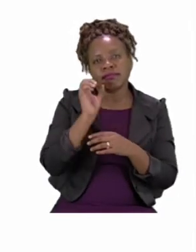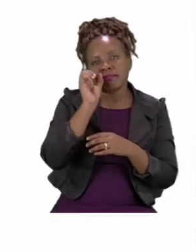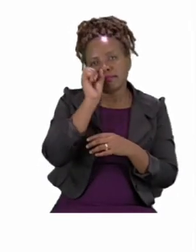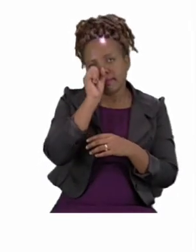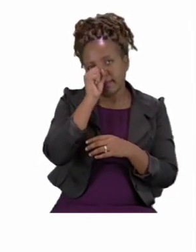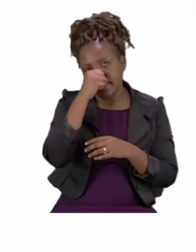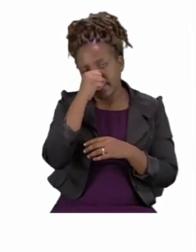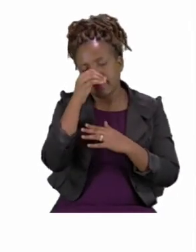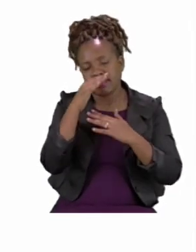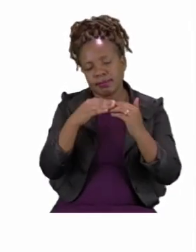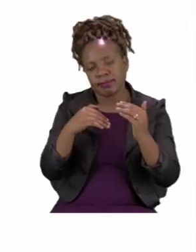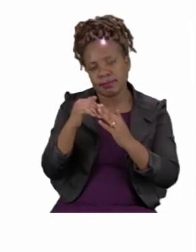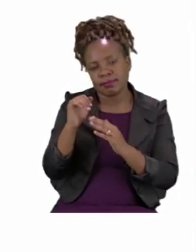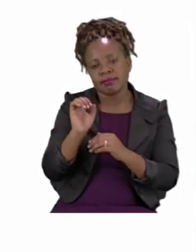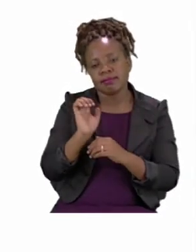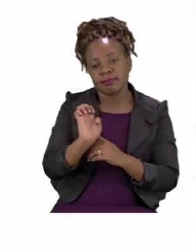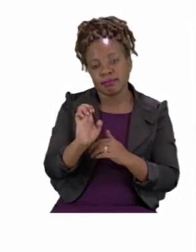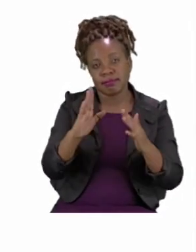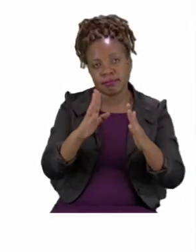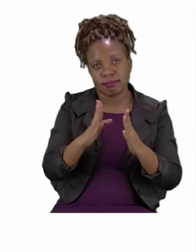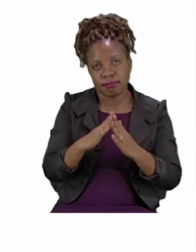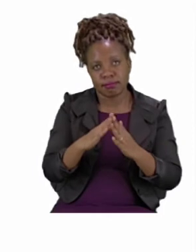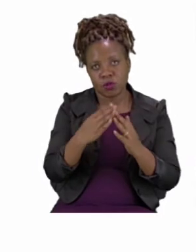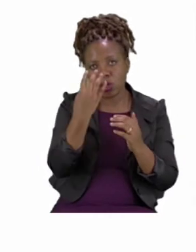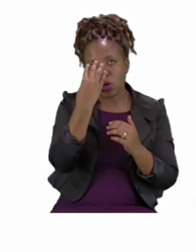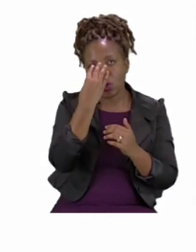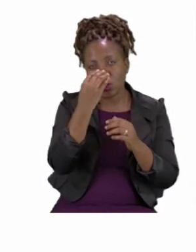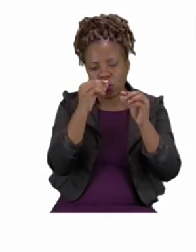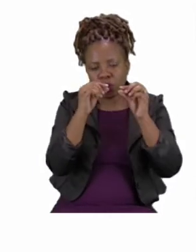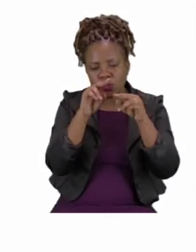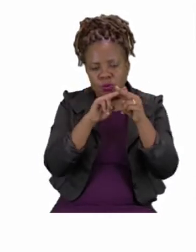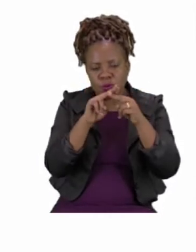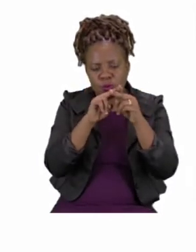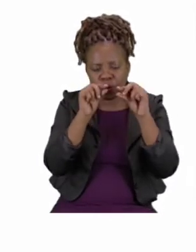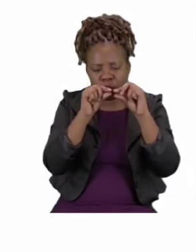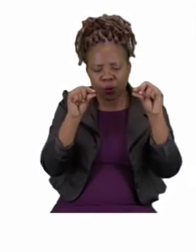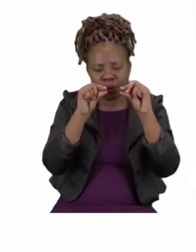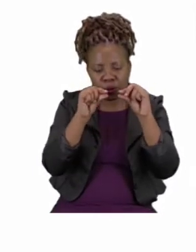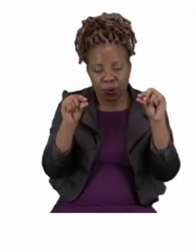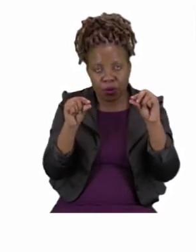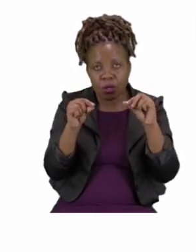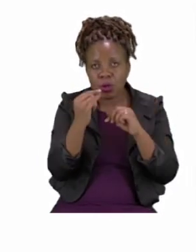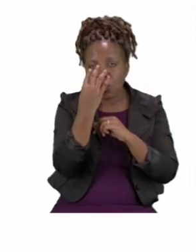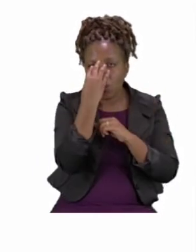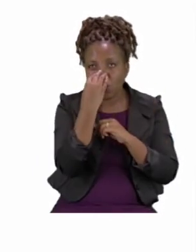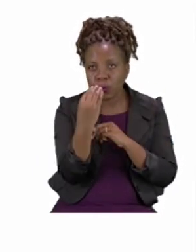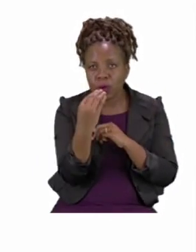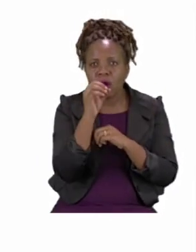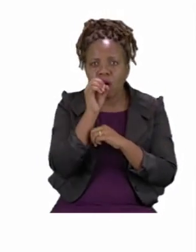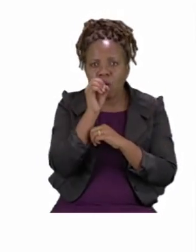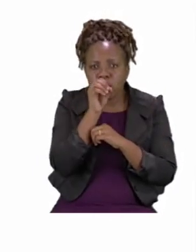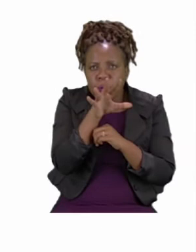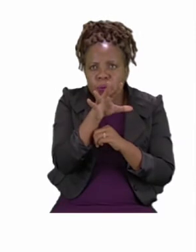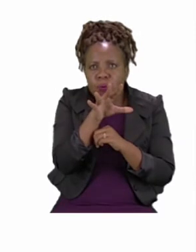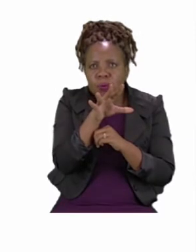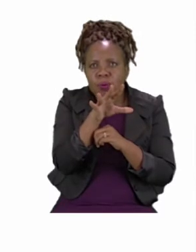blew it down. Which picture matches what we have just read? I'd like you